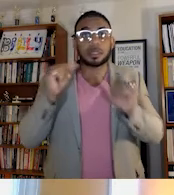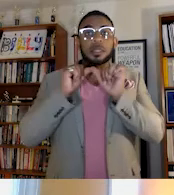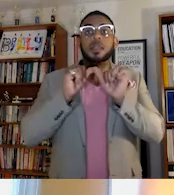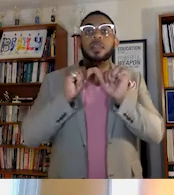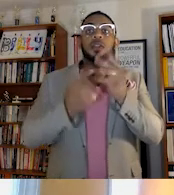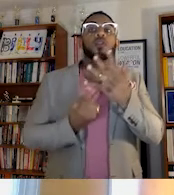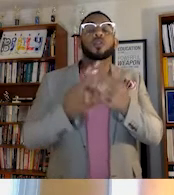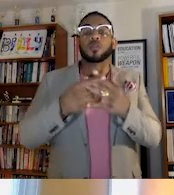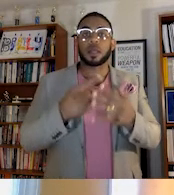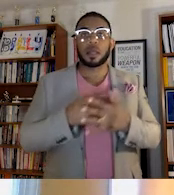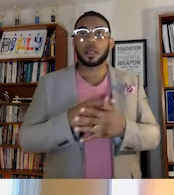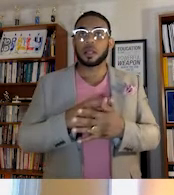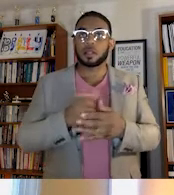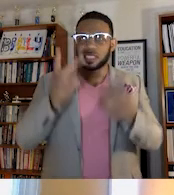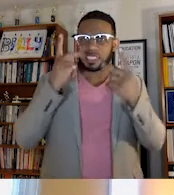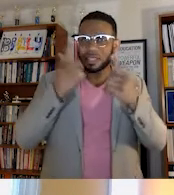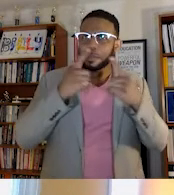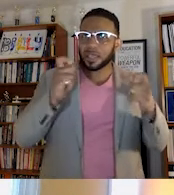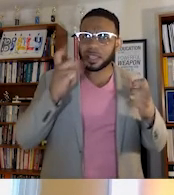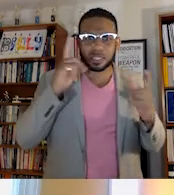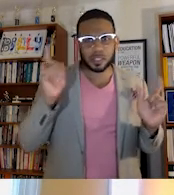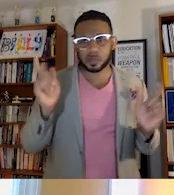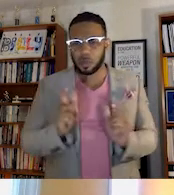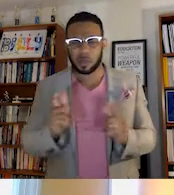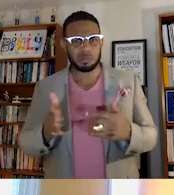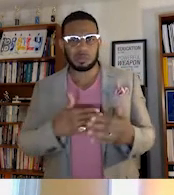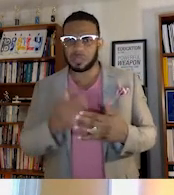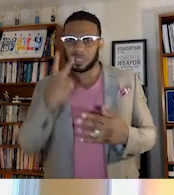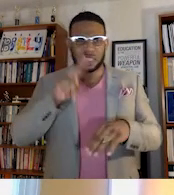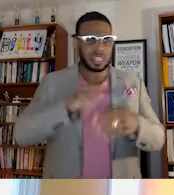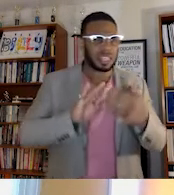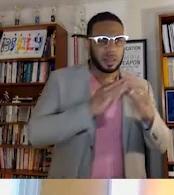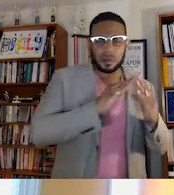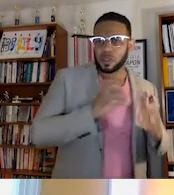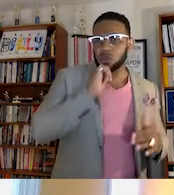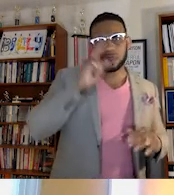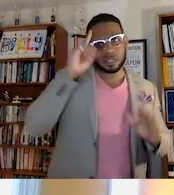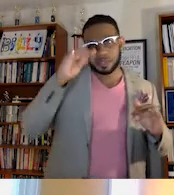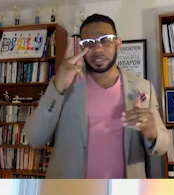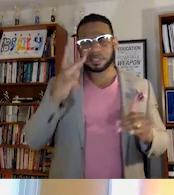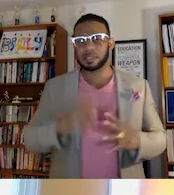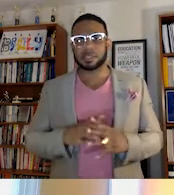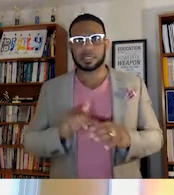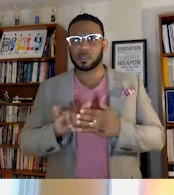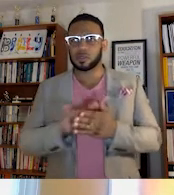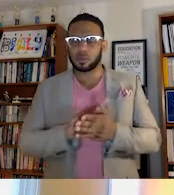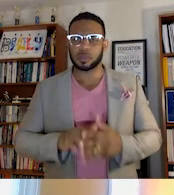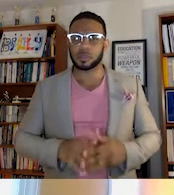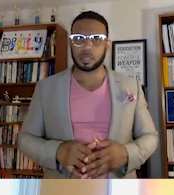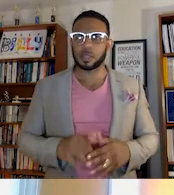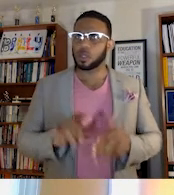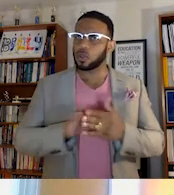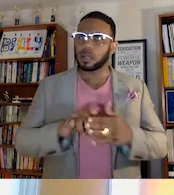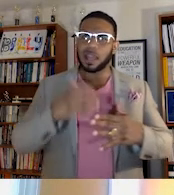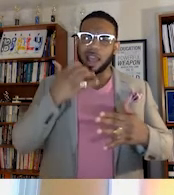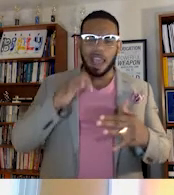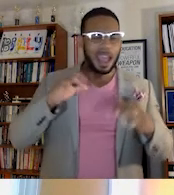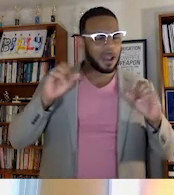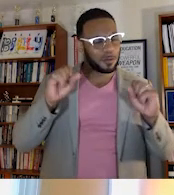continued throughout. You see it big, you see it small, you see it in neighborhoods you wouldn't expect to see it in New York. New York is